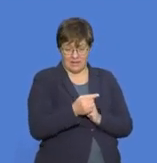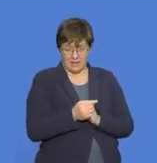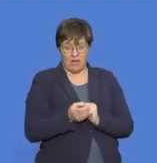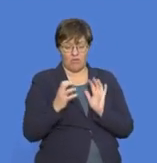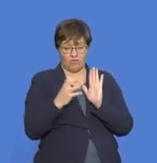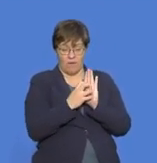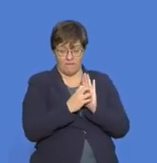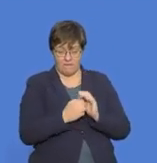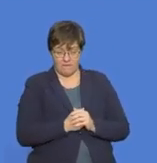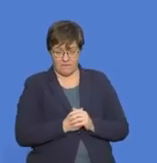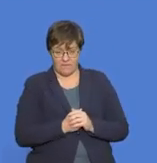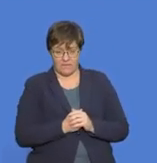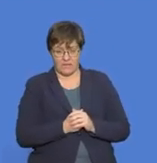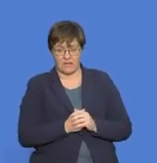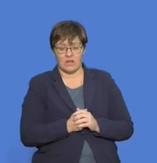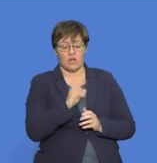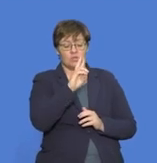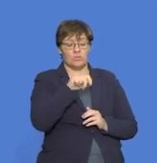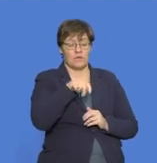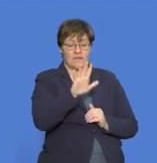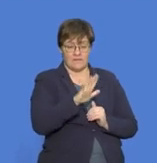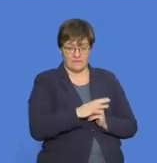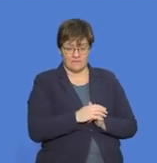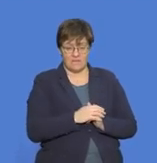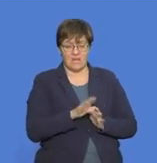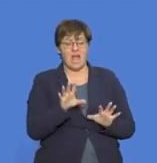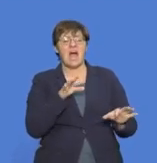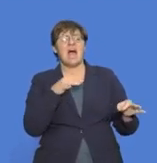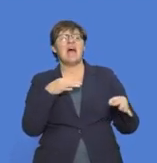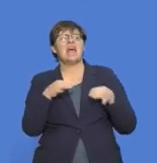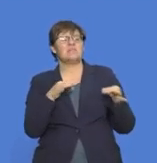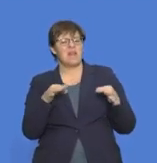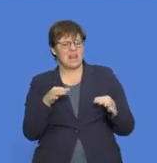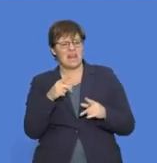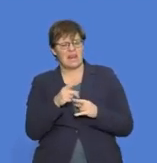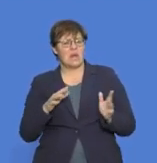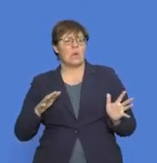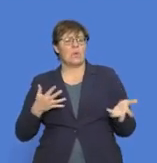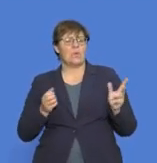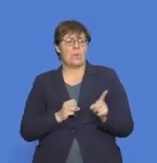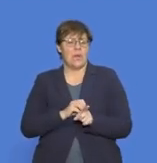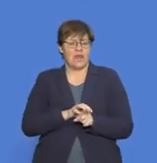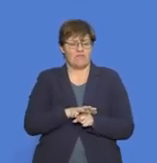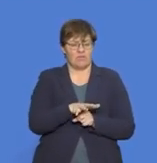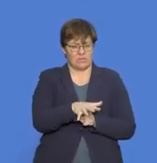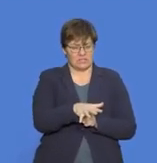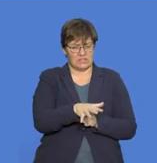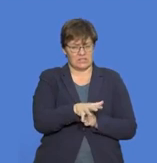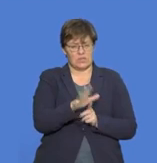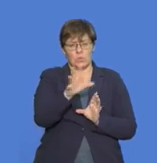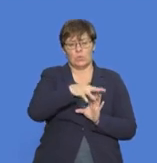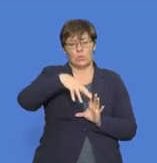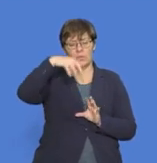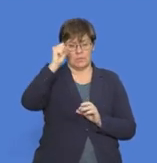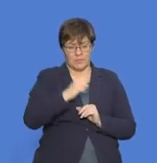graph. Then 2.5 is explain how the wind influences transpiration. And